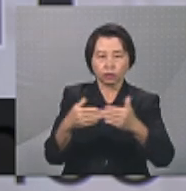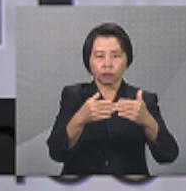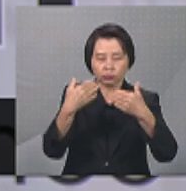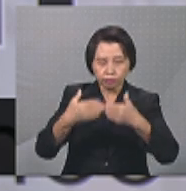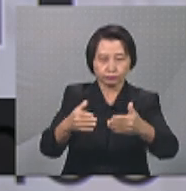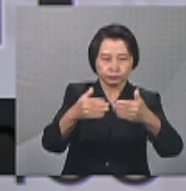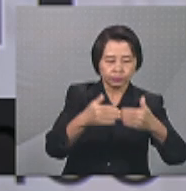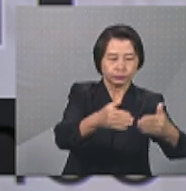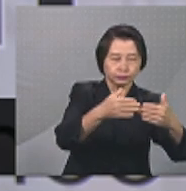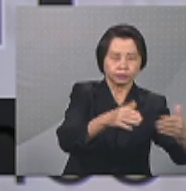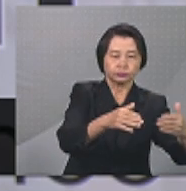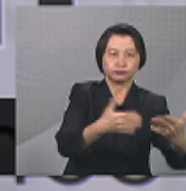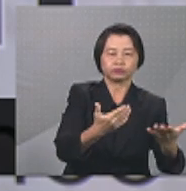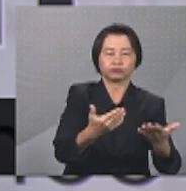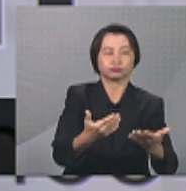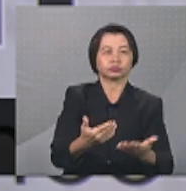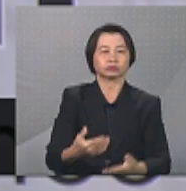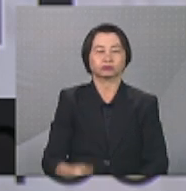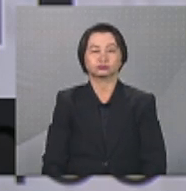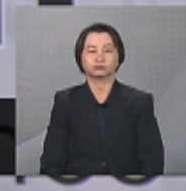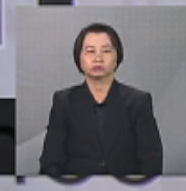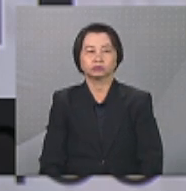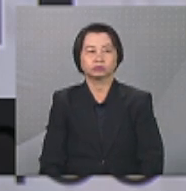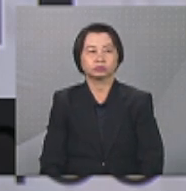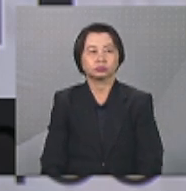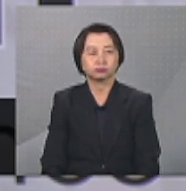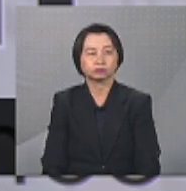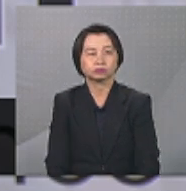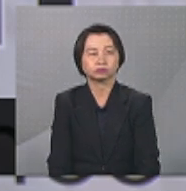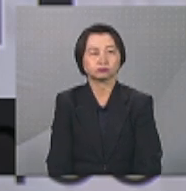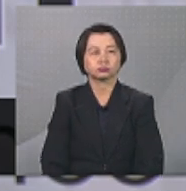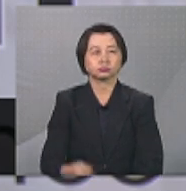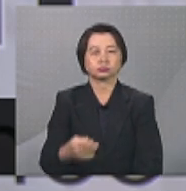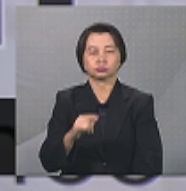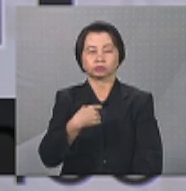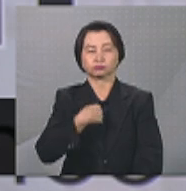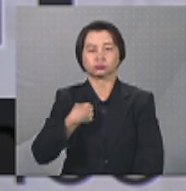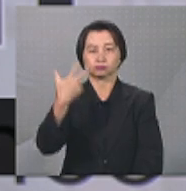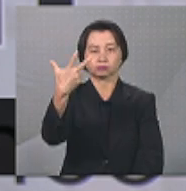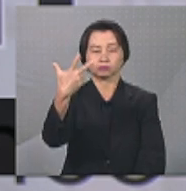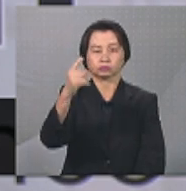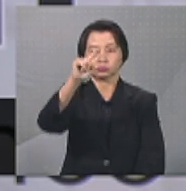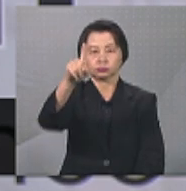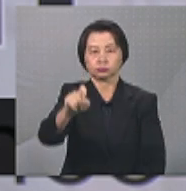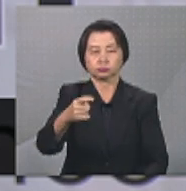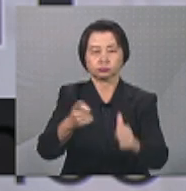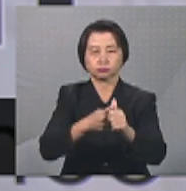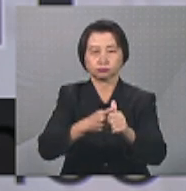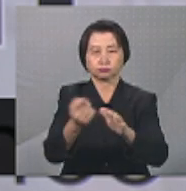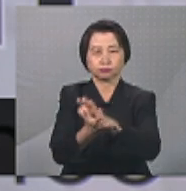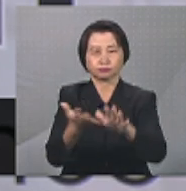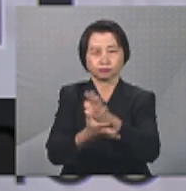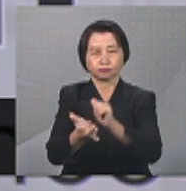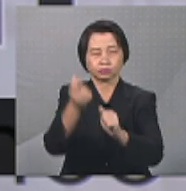embrace the norm, the new norm in our society. Dato, I got three questions. So first of all, regarding mass screening of foreign